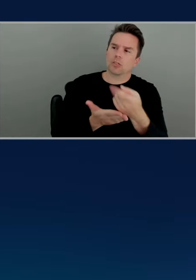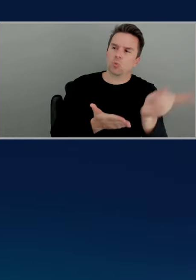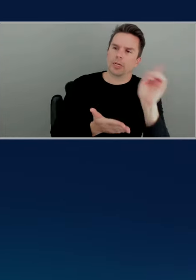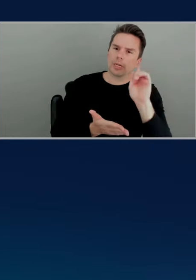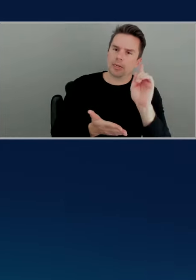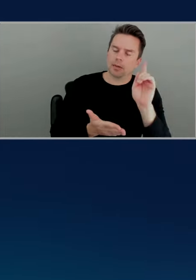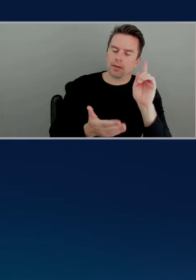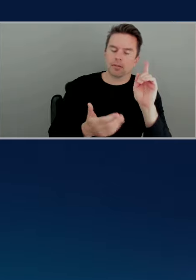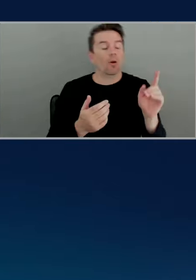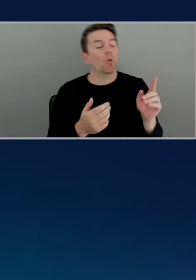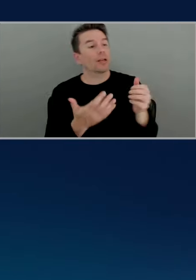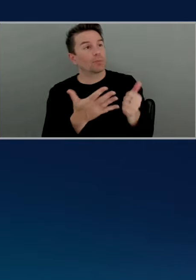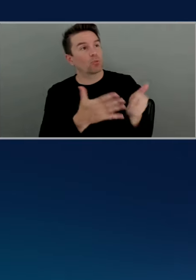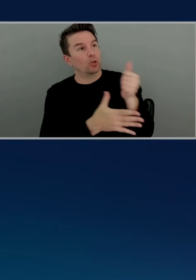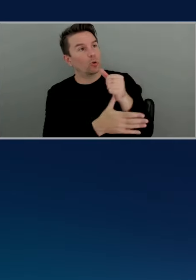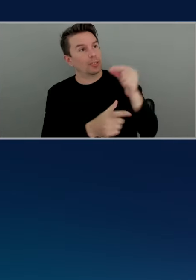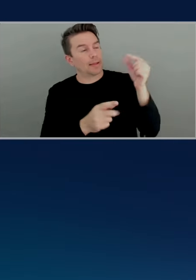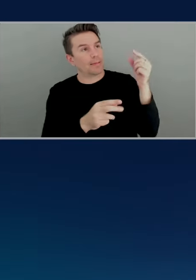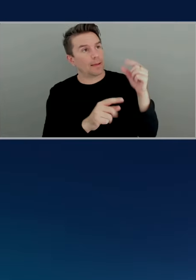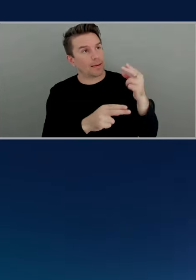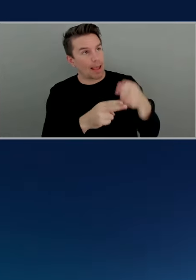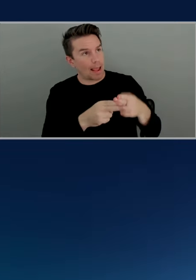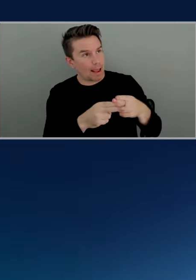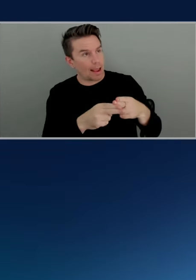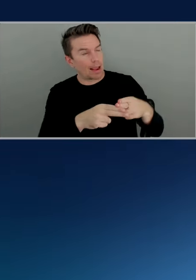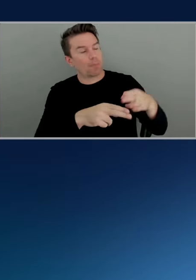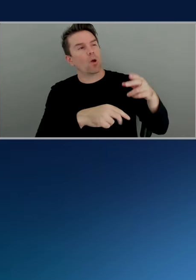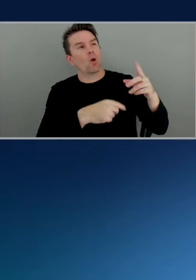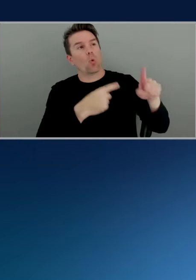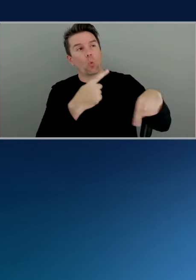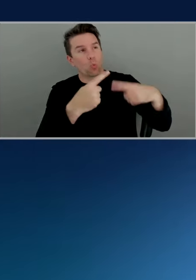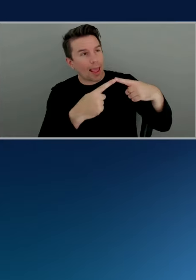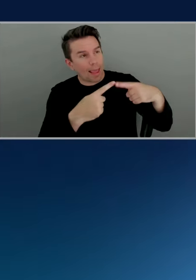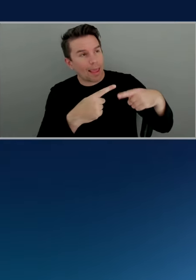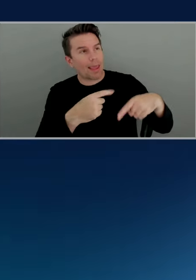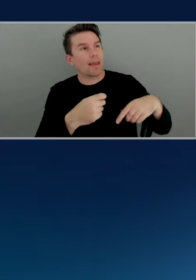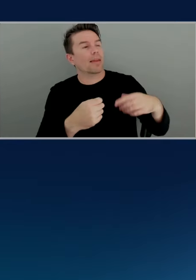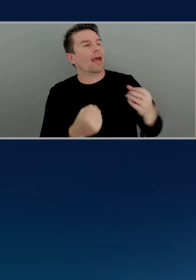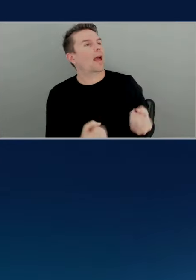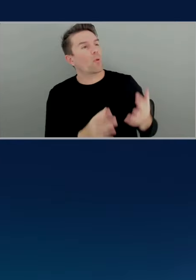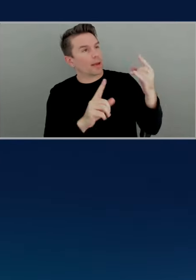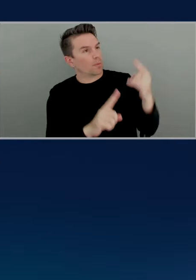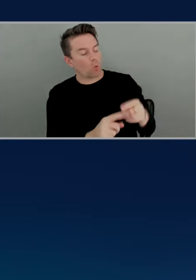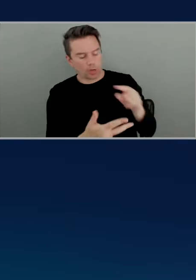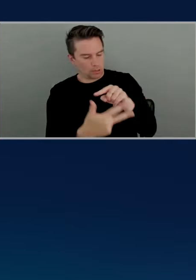then the actual API calls, so that subsequent questions around how many points did